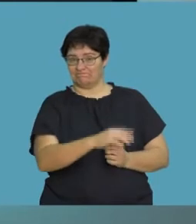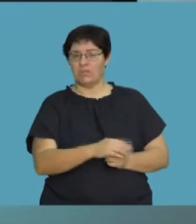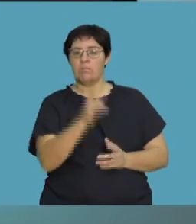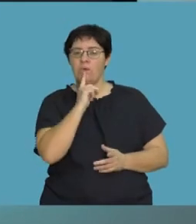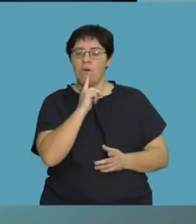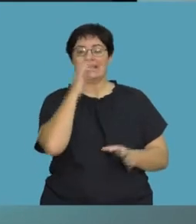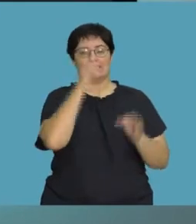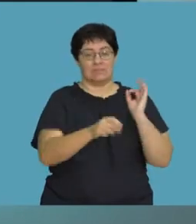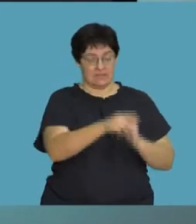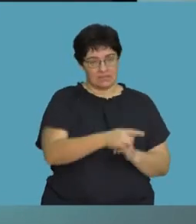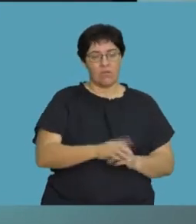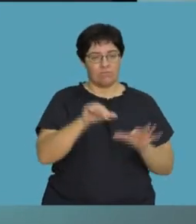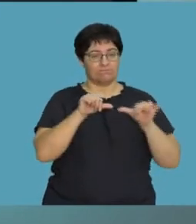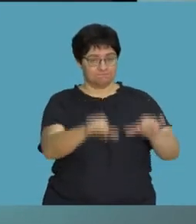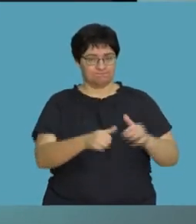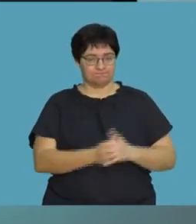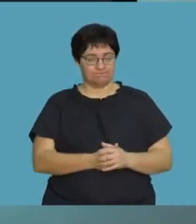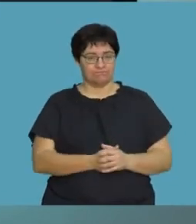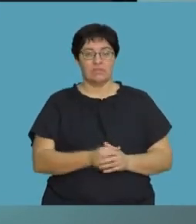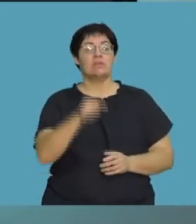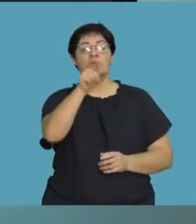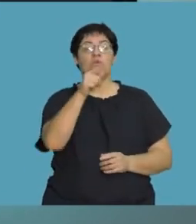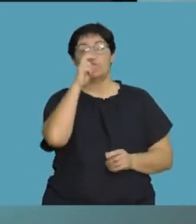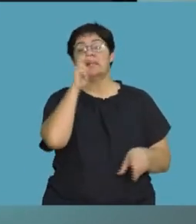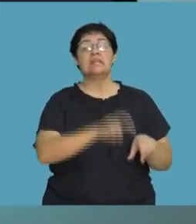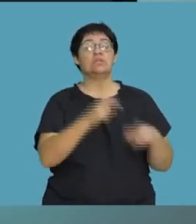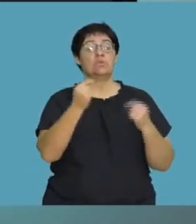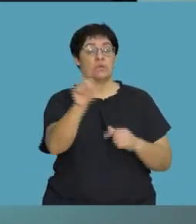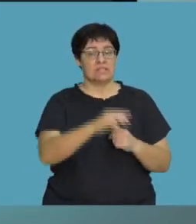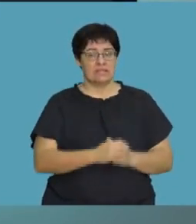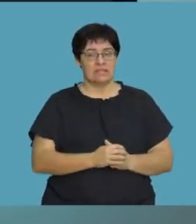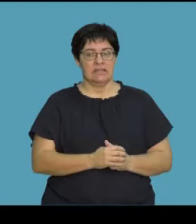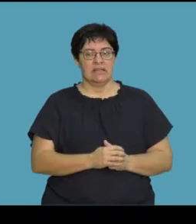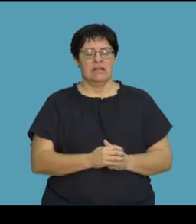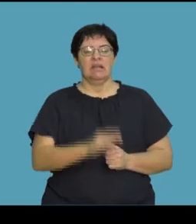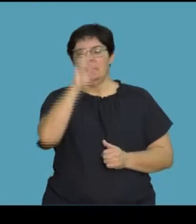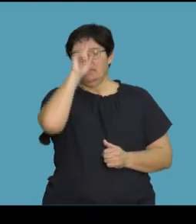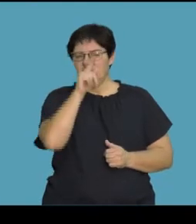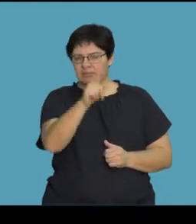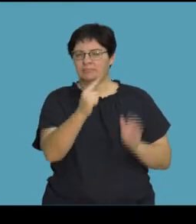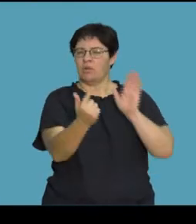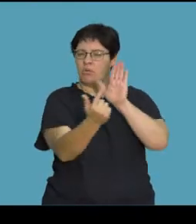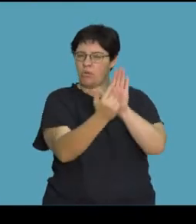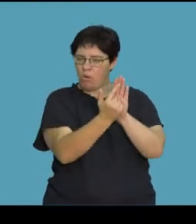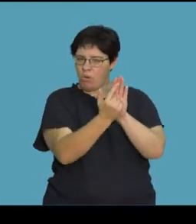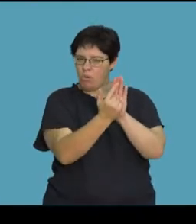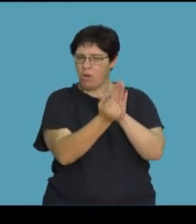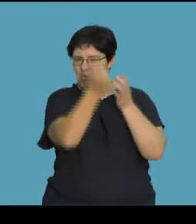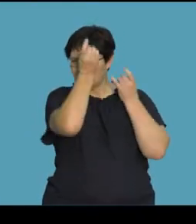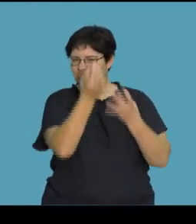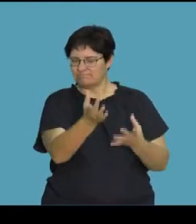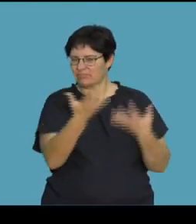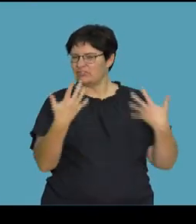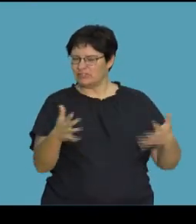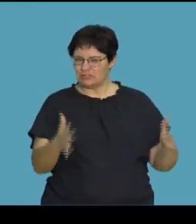then we'll continue with our lesson. So what you guys needed to do here is remember the laws that I gave you when